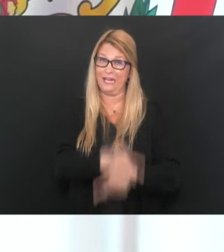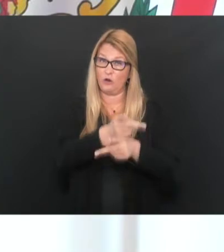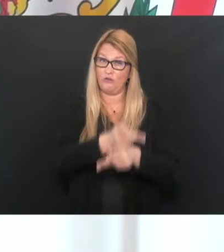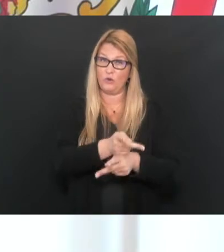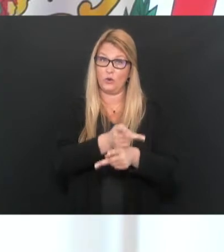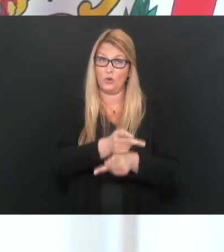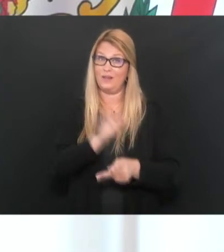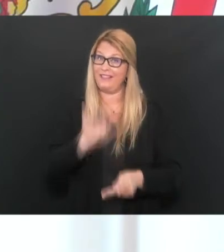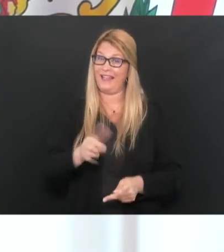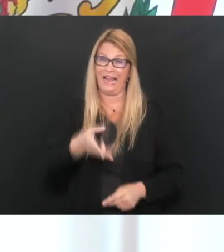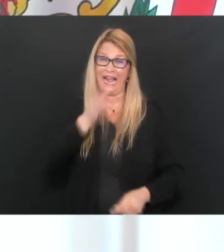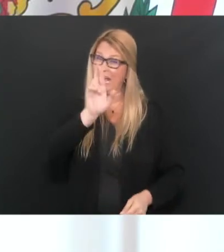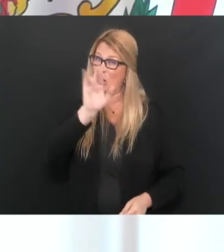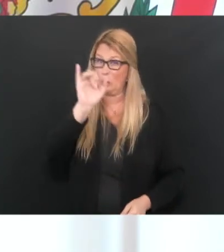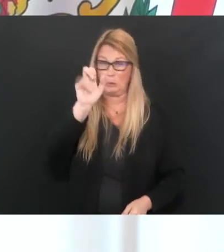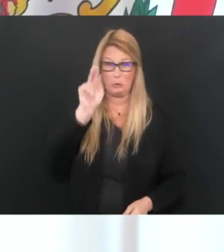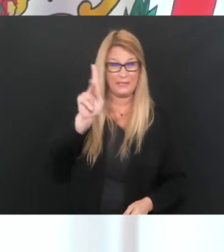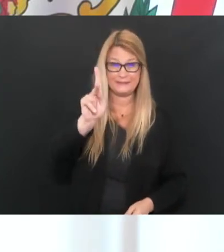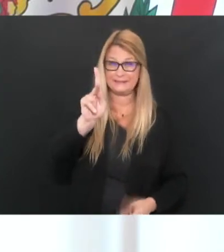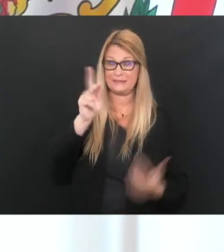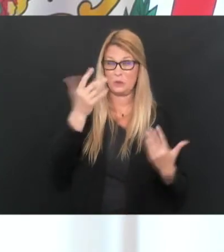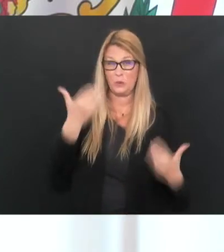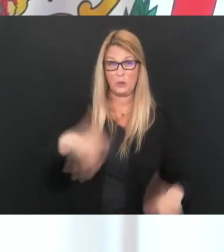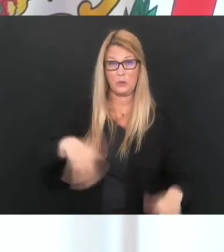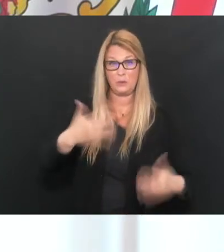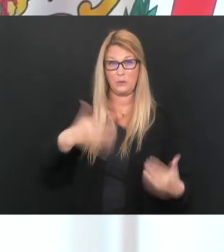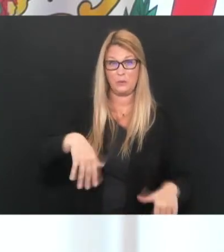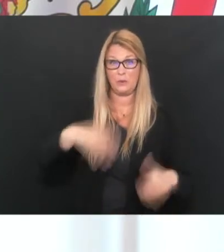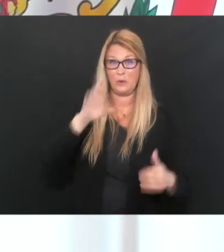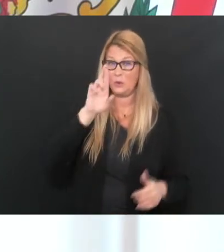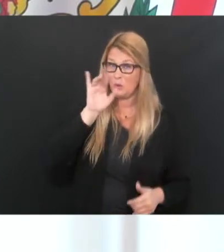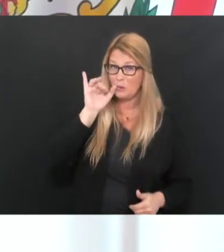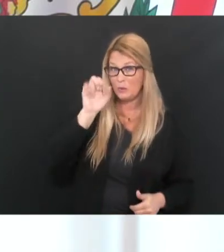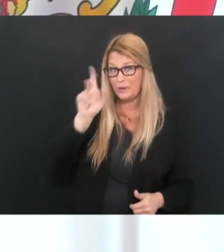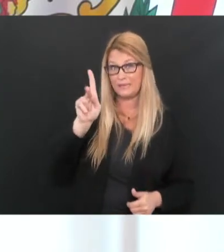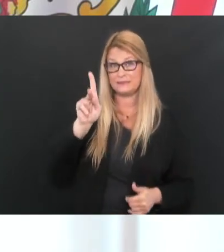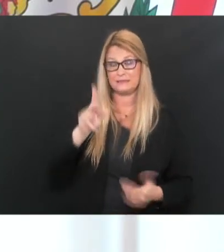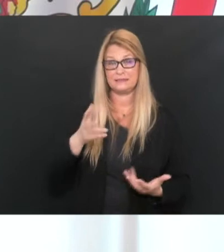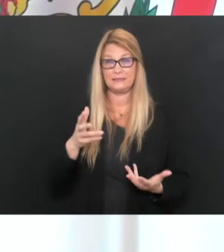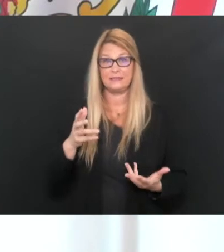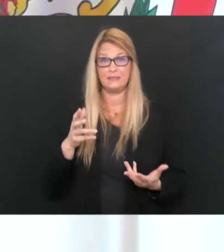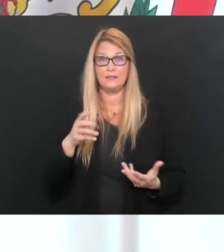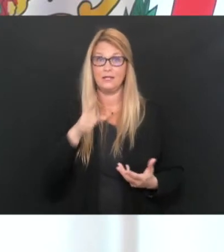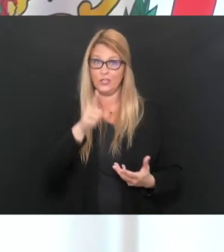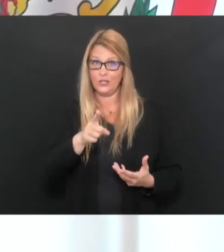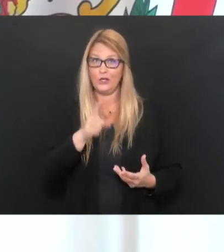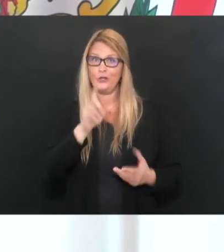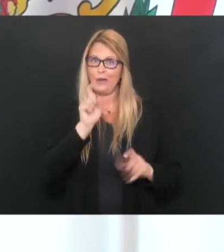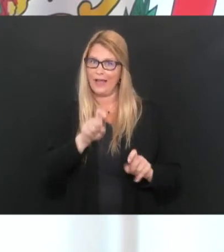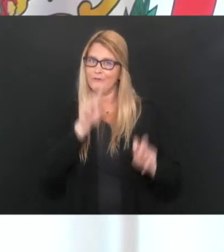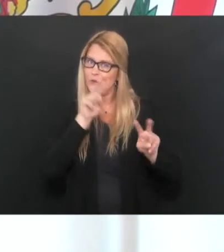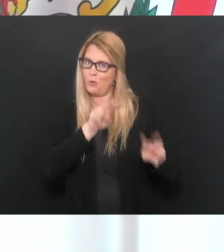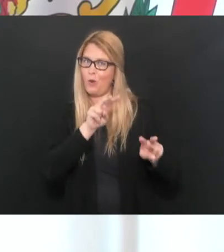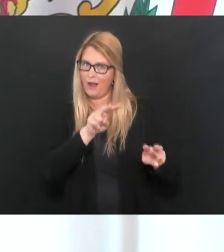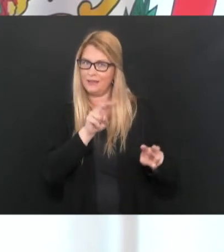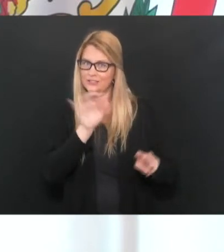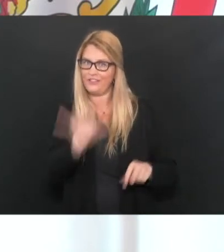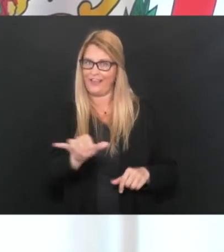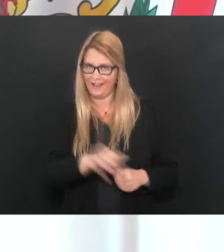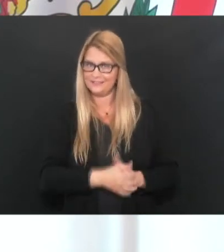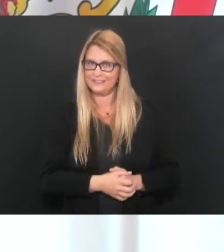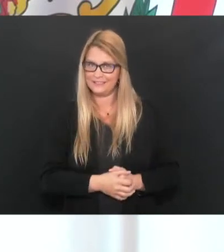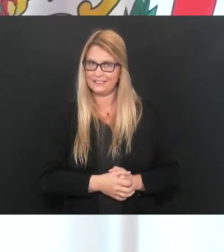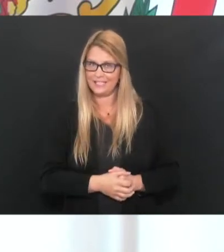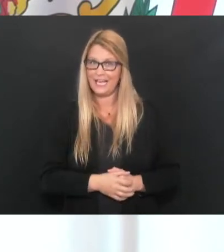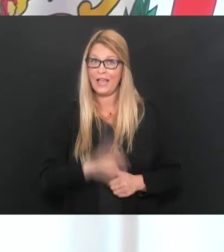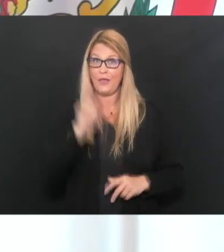extremely risky. It is extremely, extremely risky. You better pay really close attention to